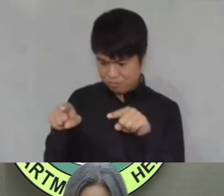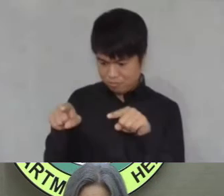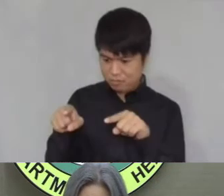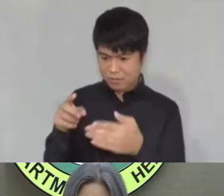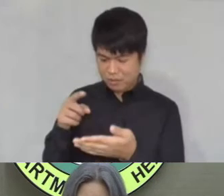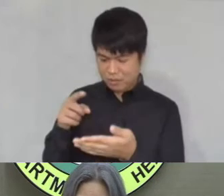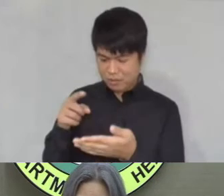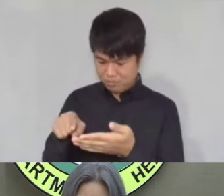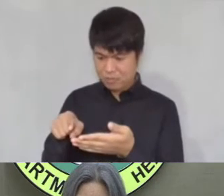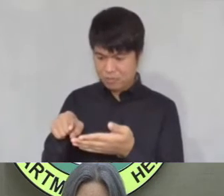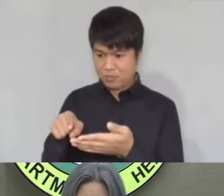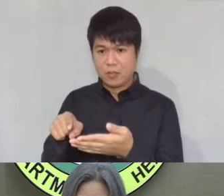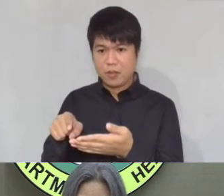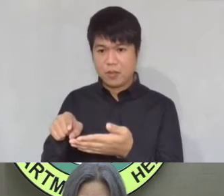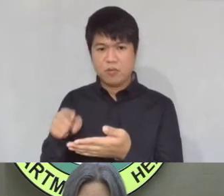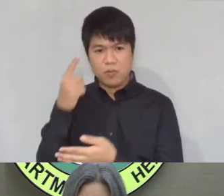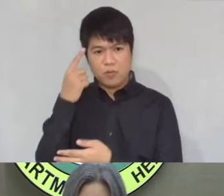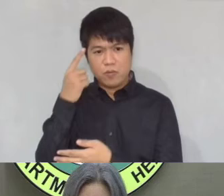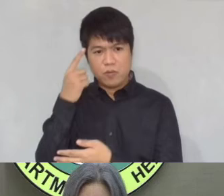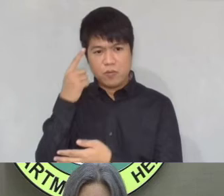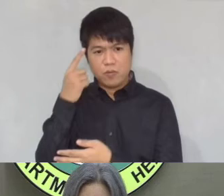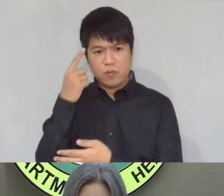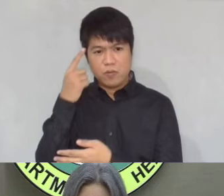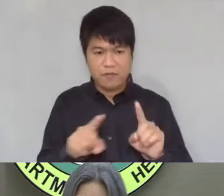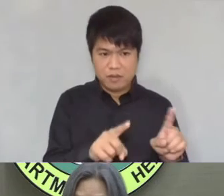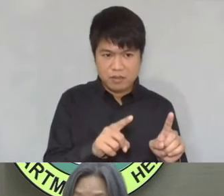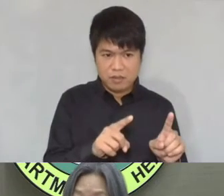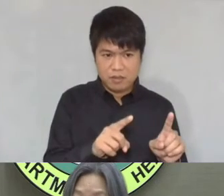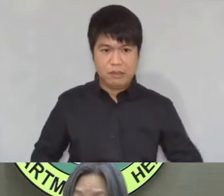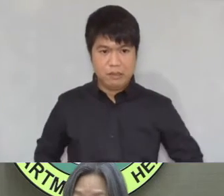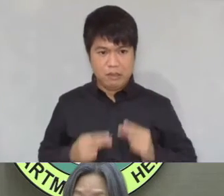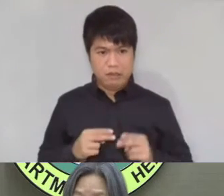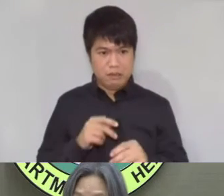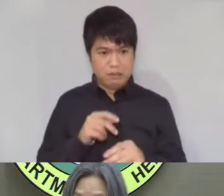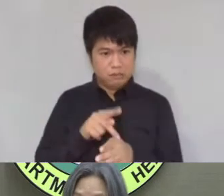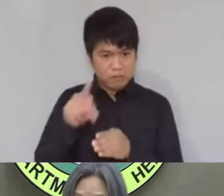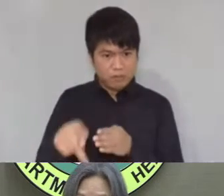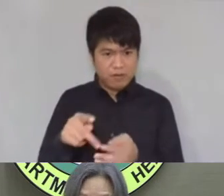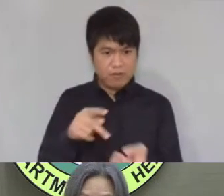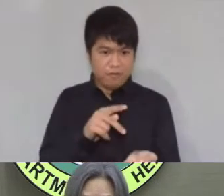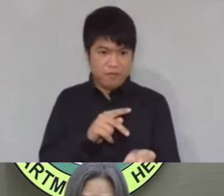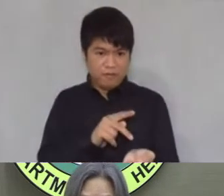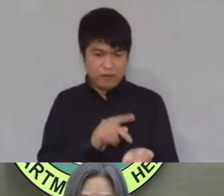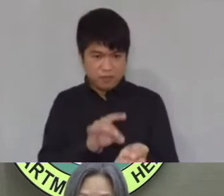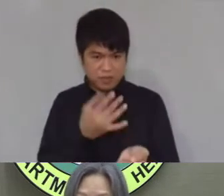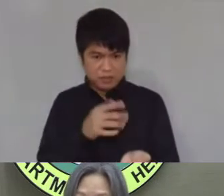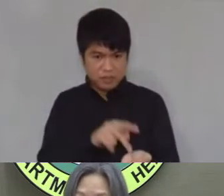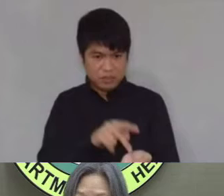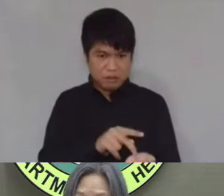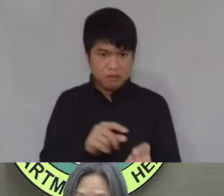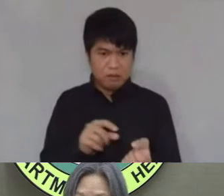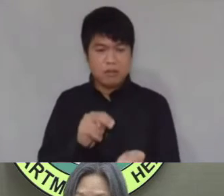look at all the publications for different health professions like pharmacy, radiology,